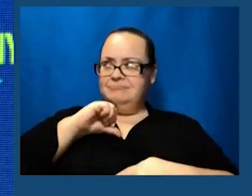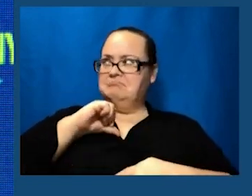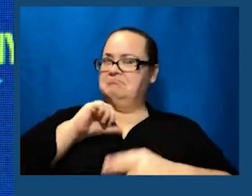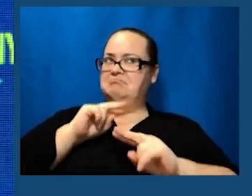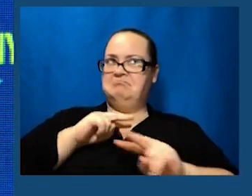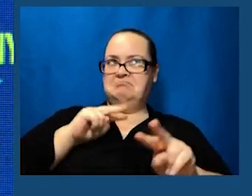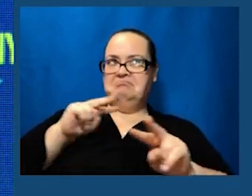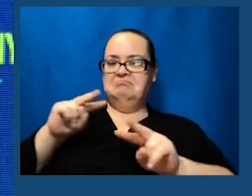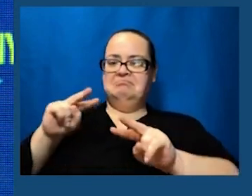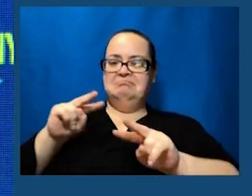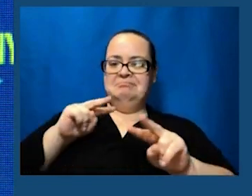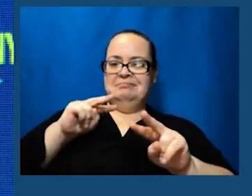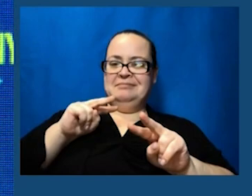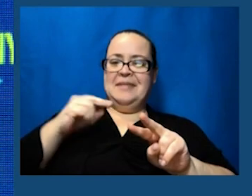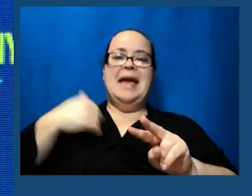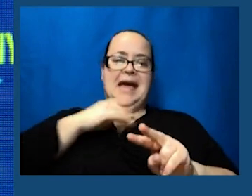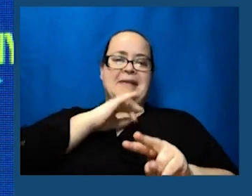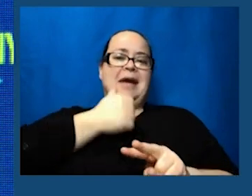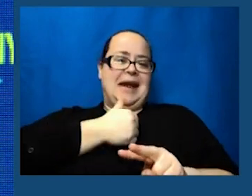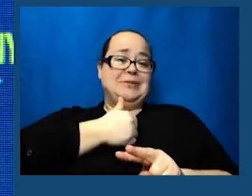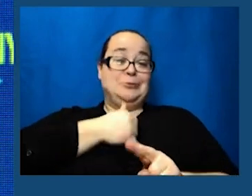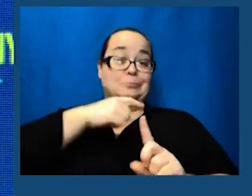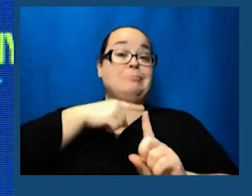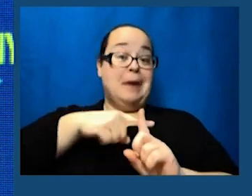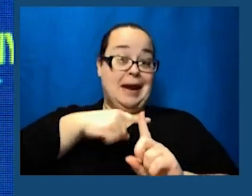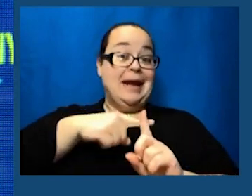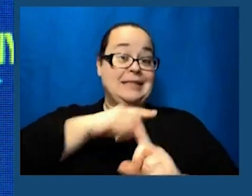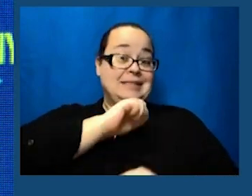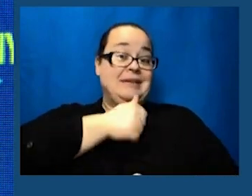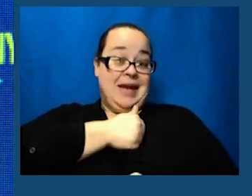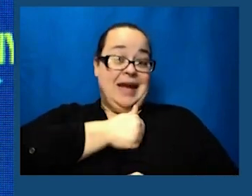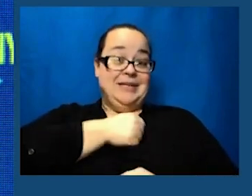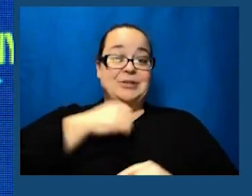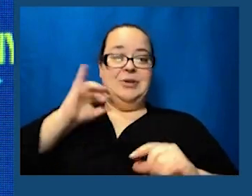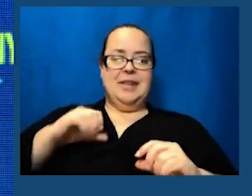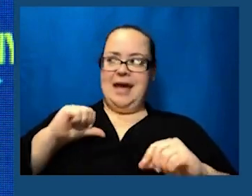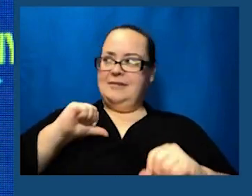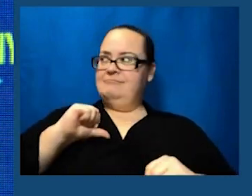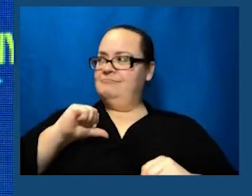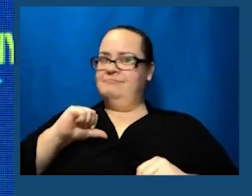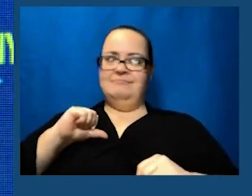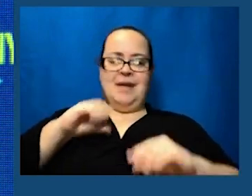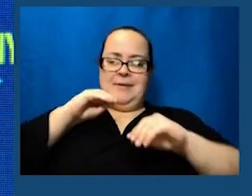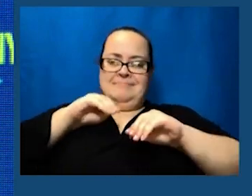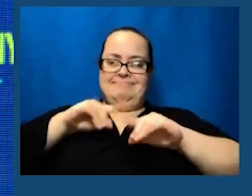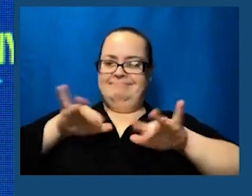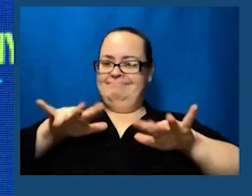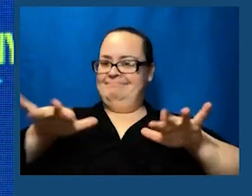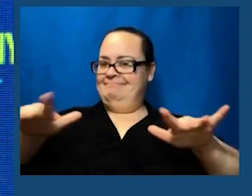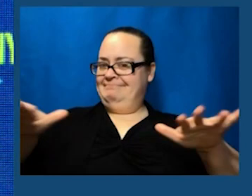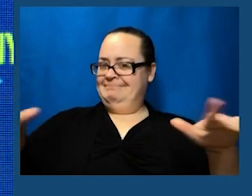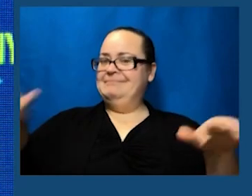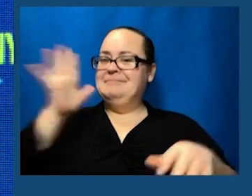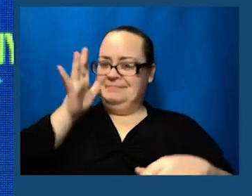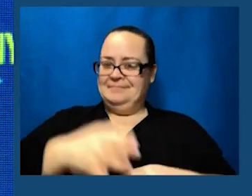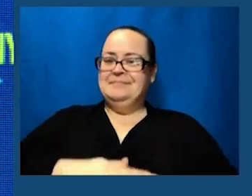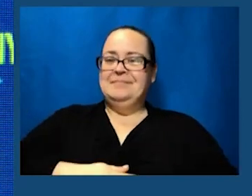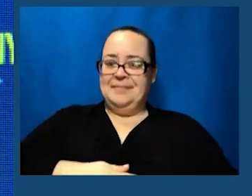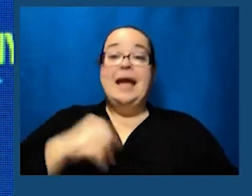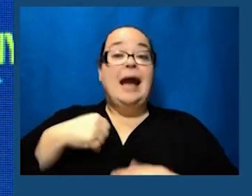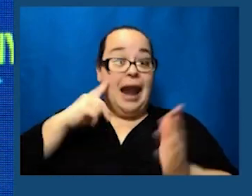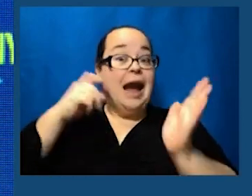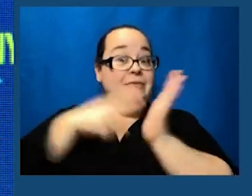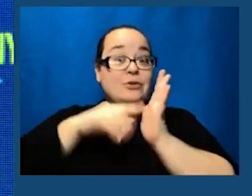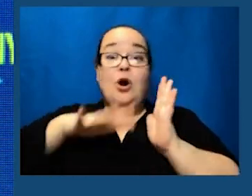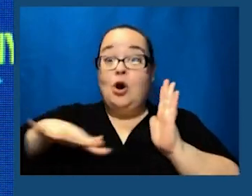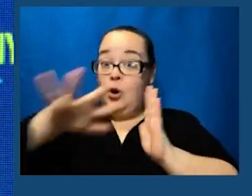That's good. It's a positive attitude, and it's contagious. I have witnessed this all over the state of New York. It is a